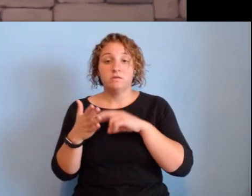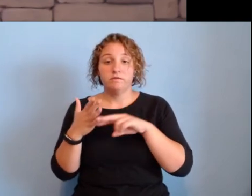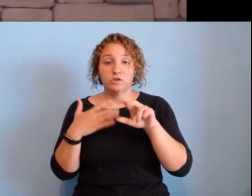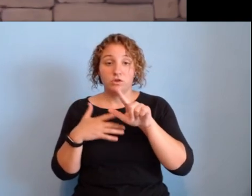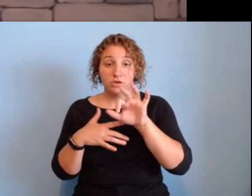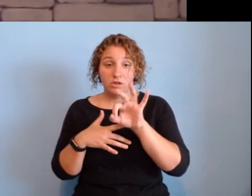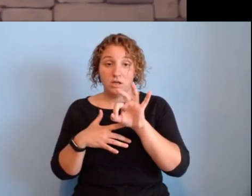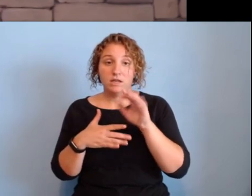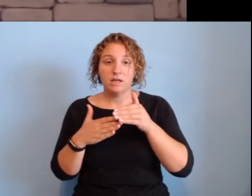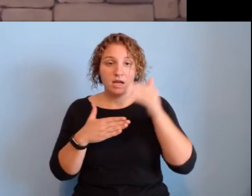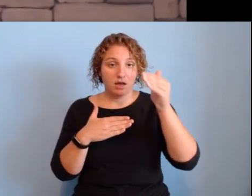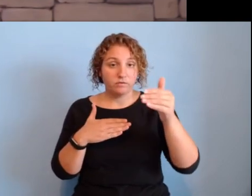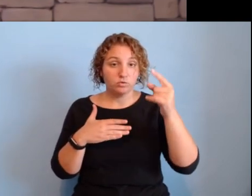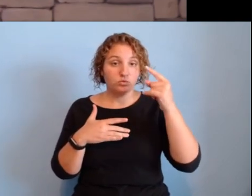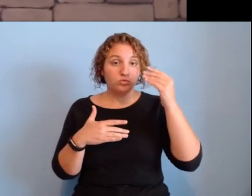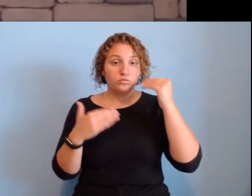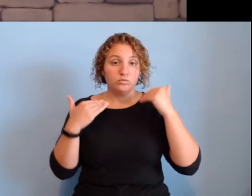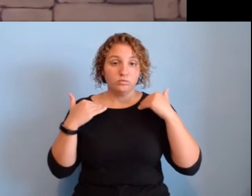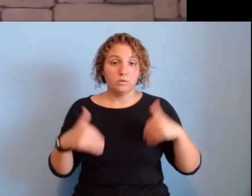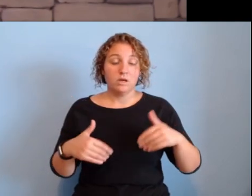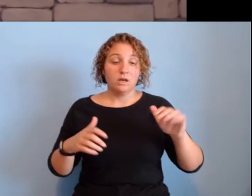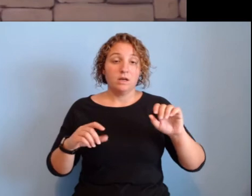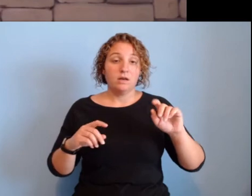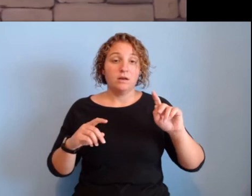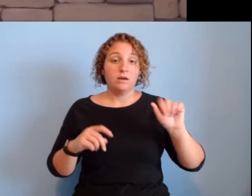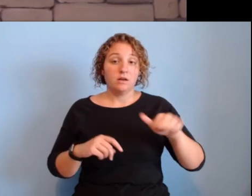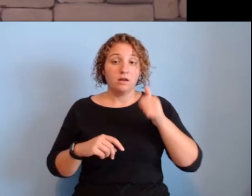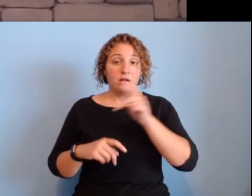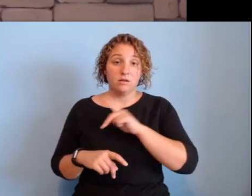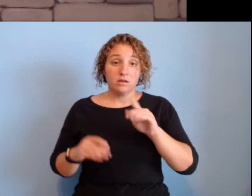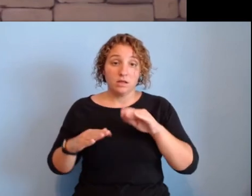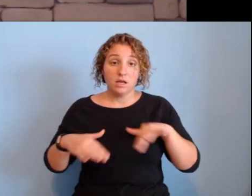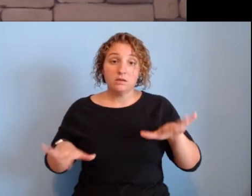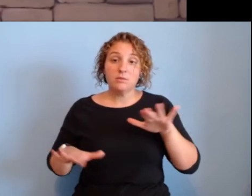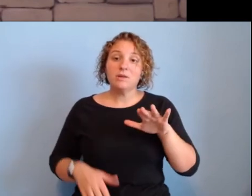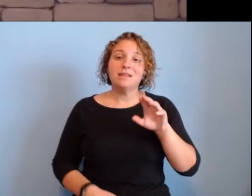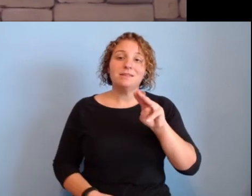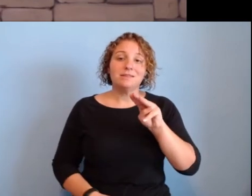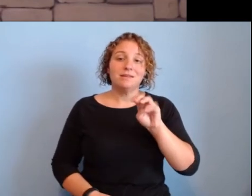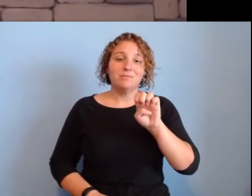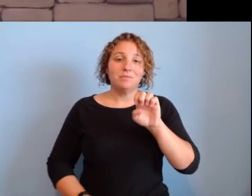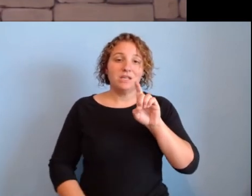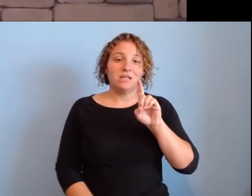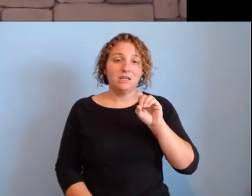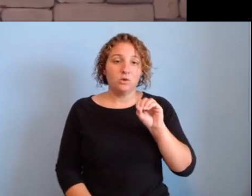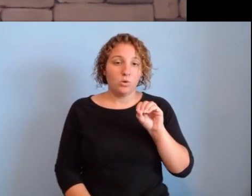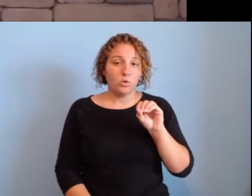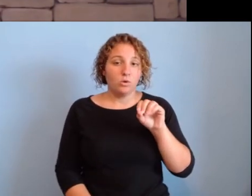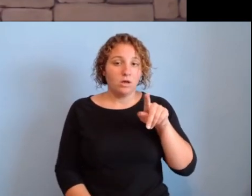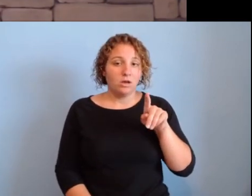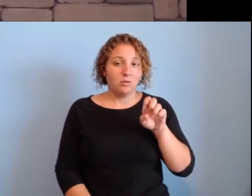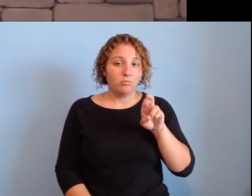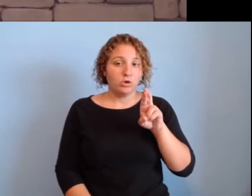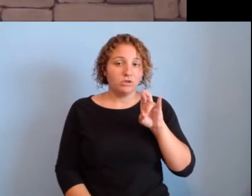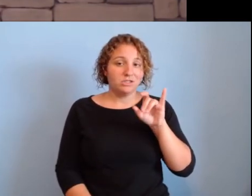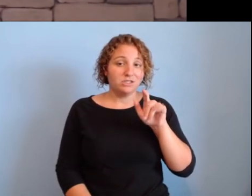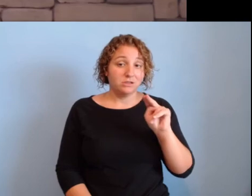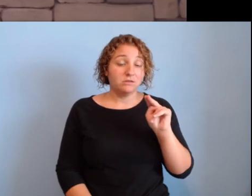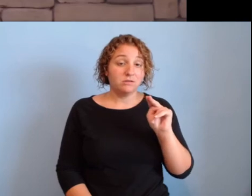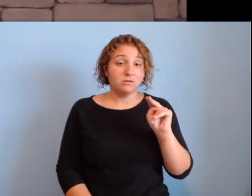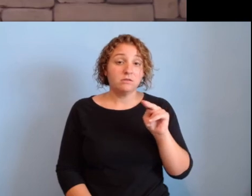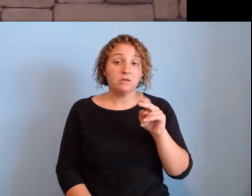you shall arise another kingdom inferior to thee. And it is the Medo-Persians. Cyrus the Persian, Darius the